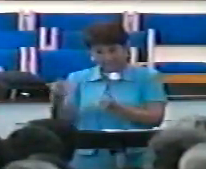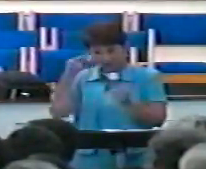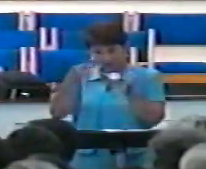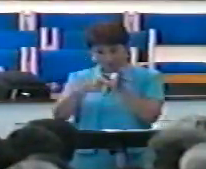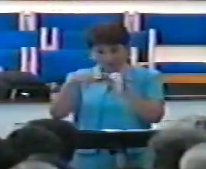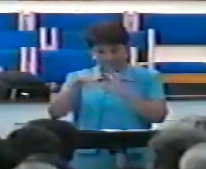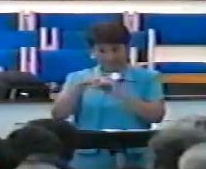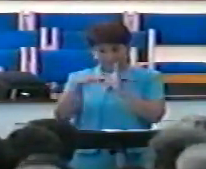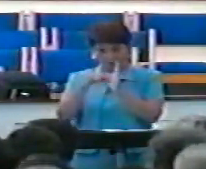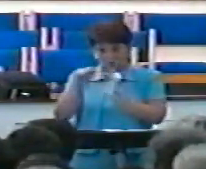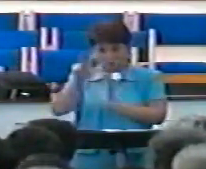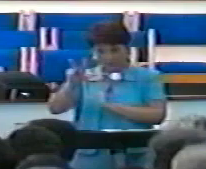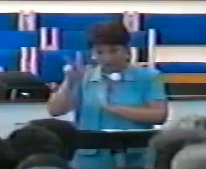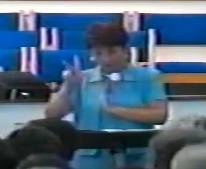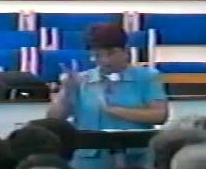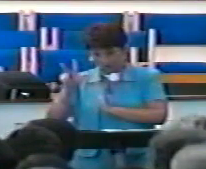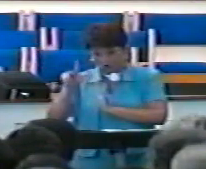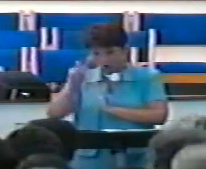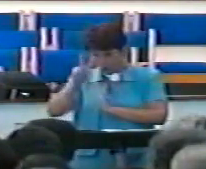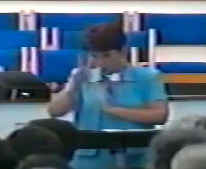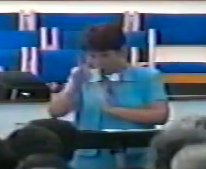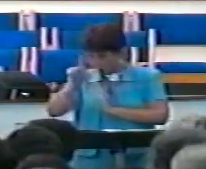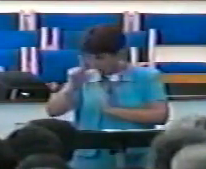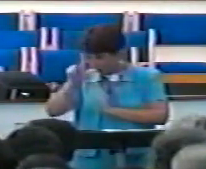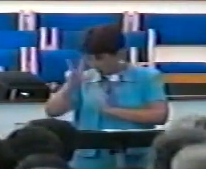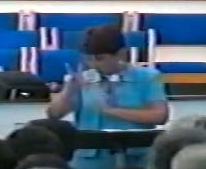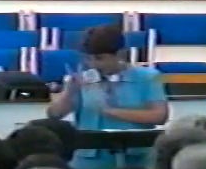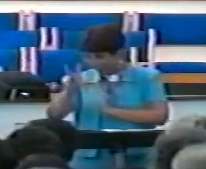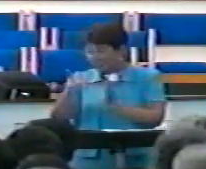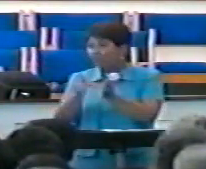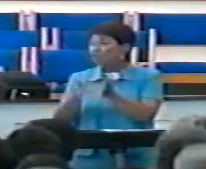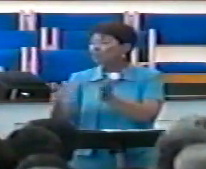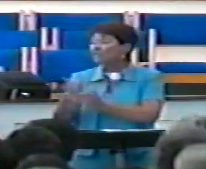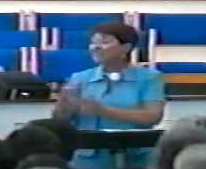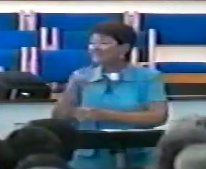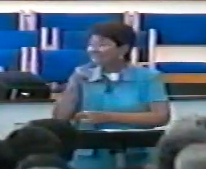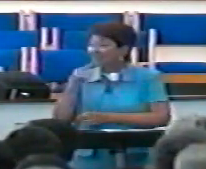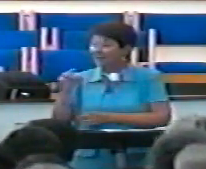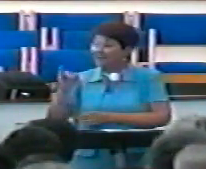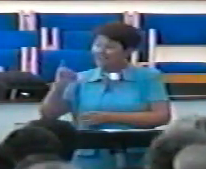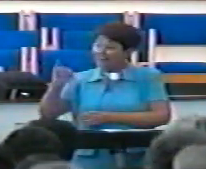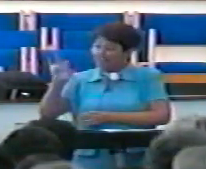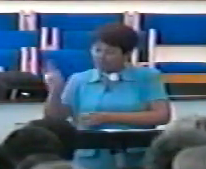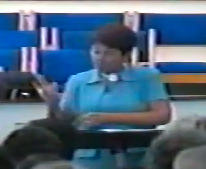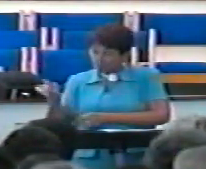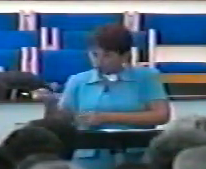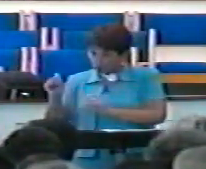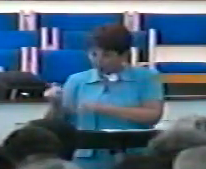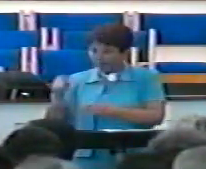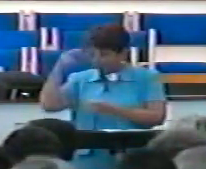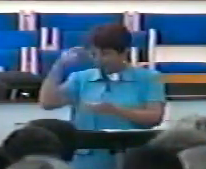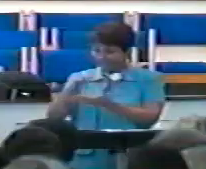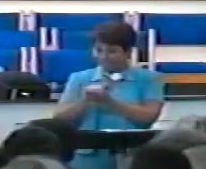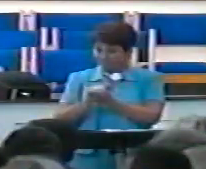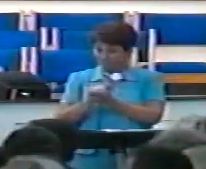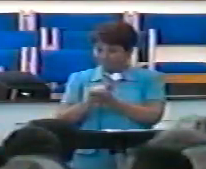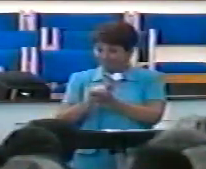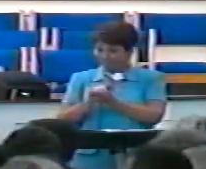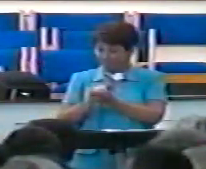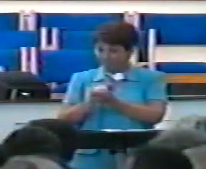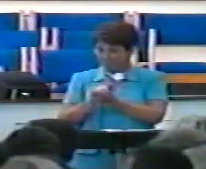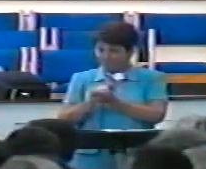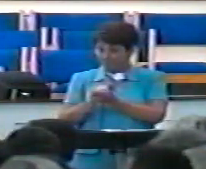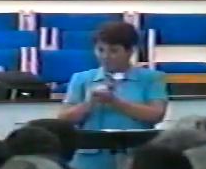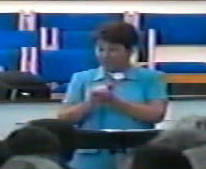23, underline this if. Jesus said, if thou canst believe. Obviously, the man had the wrong if